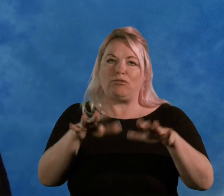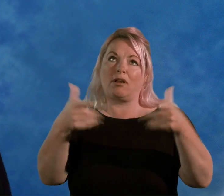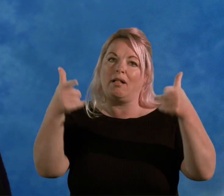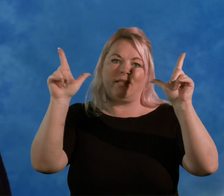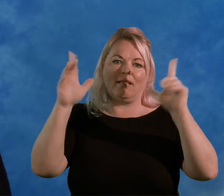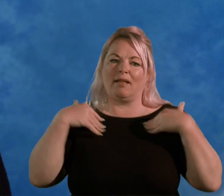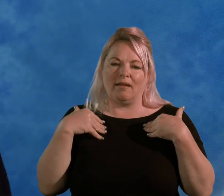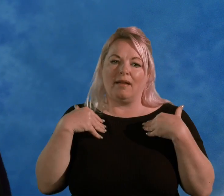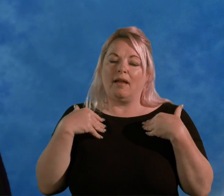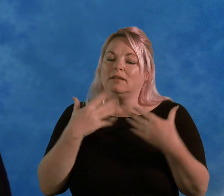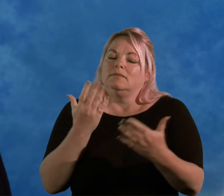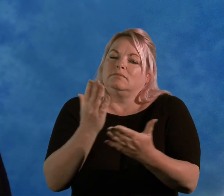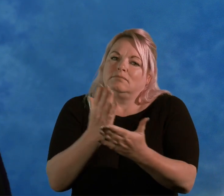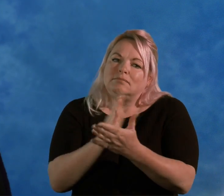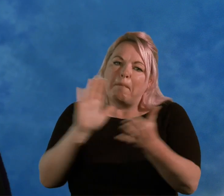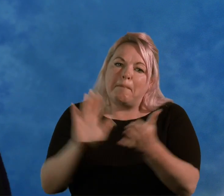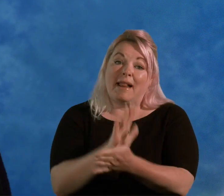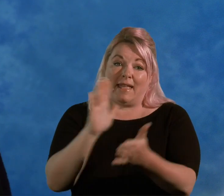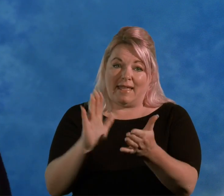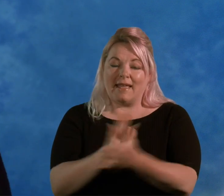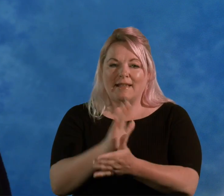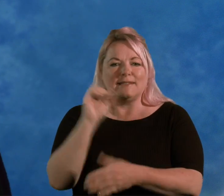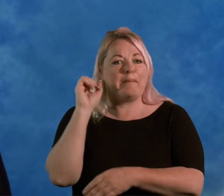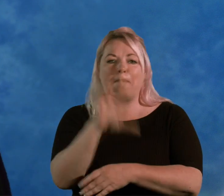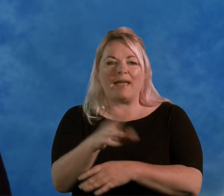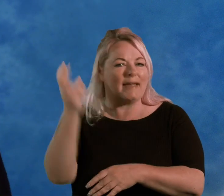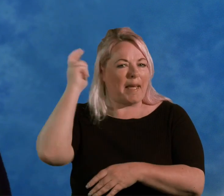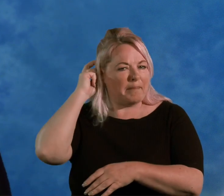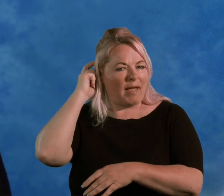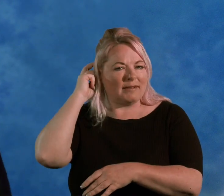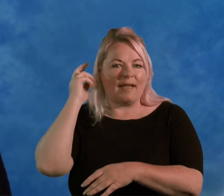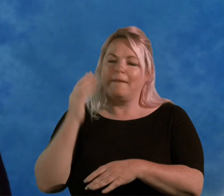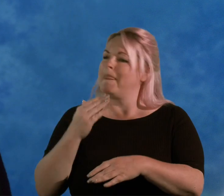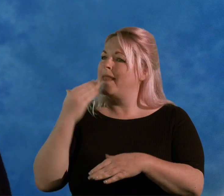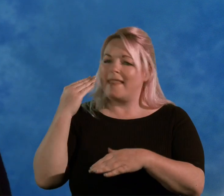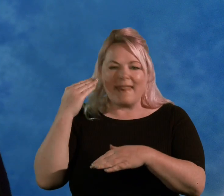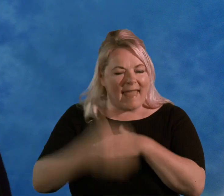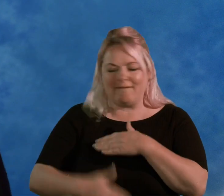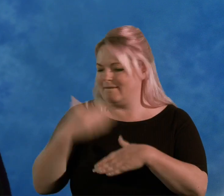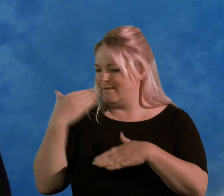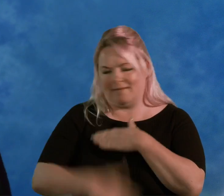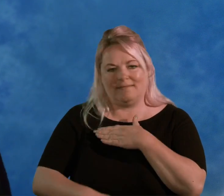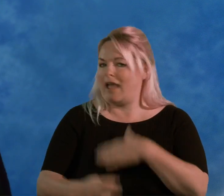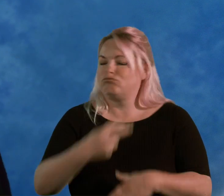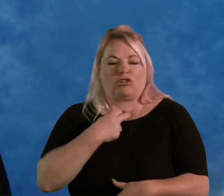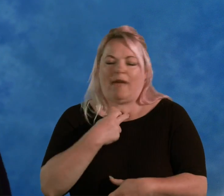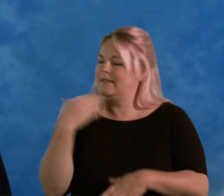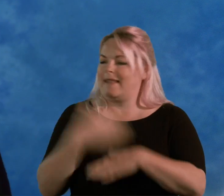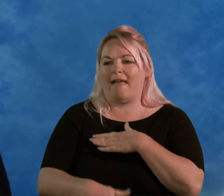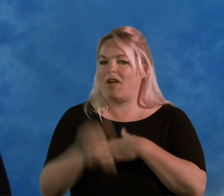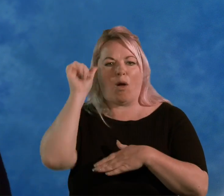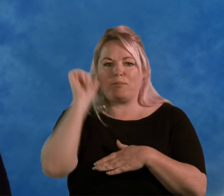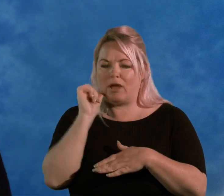me. And I am so pleased I had one. I've never once, for one moment, regretted